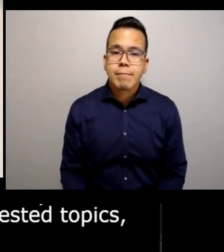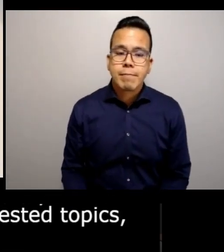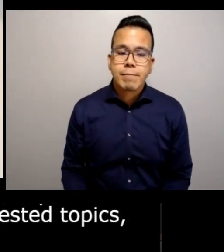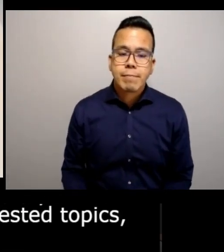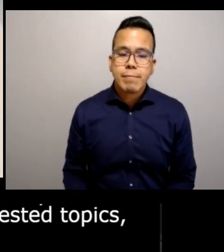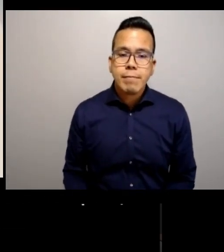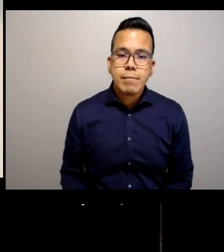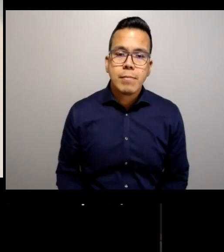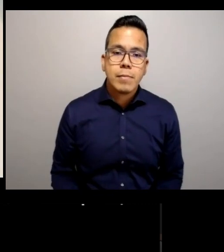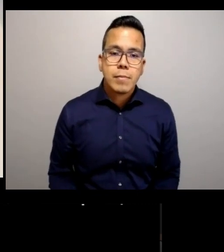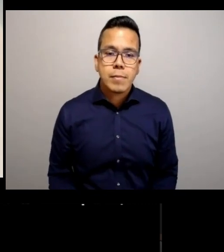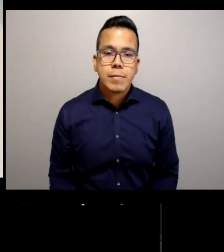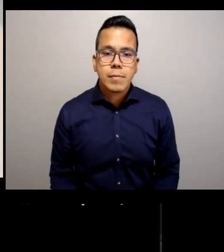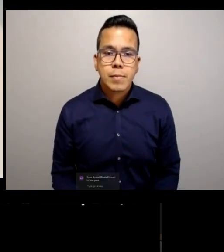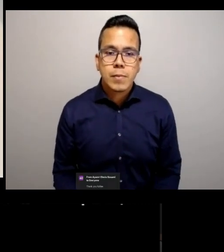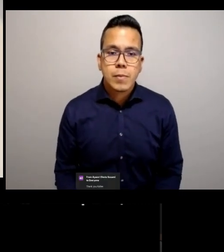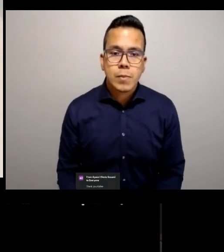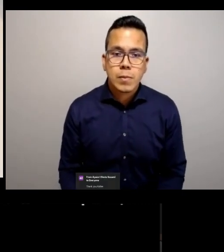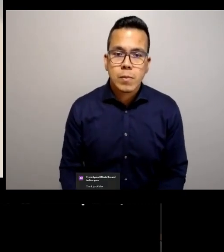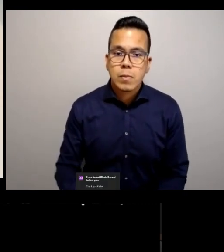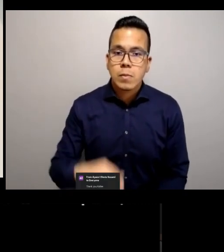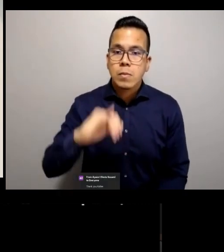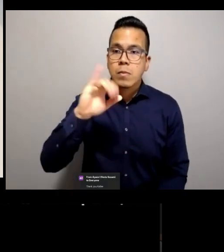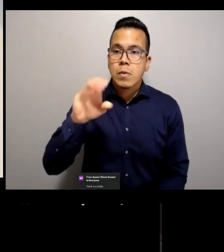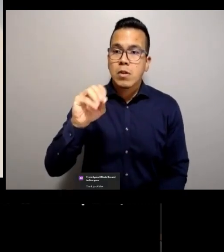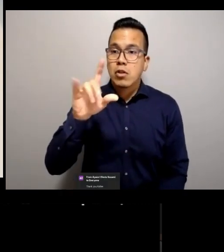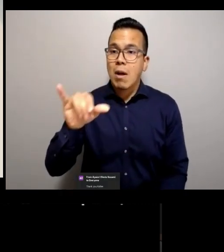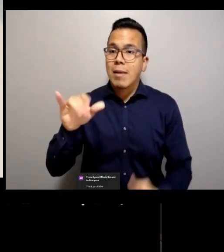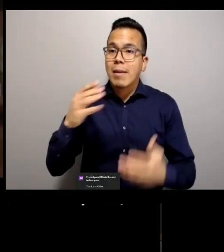Okay. So.